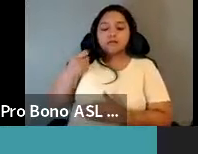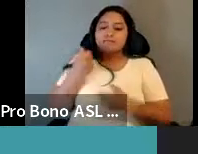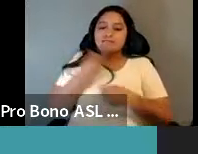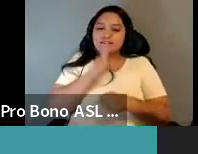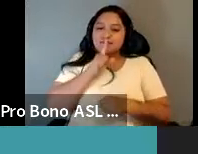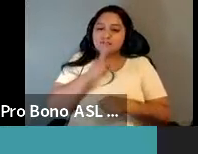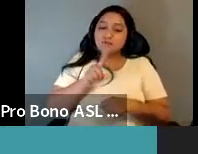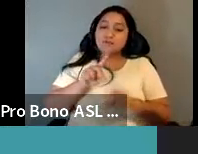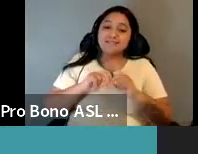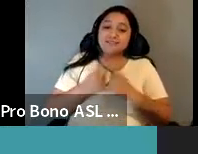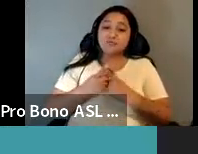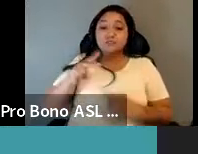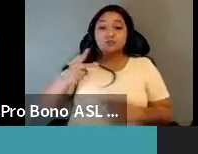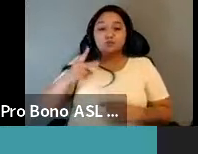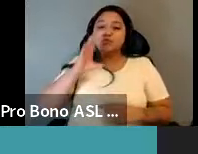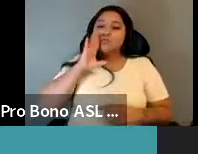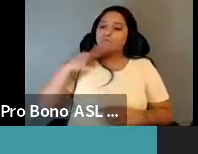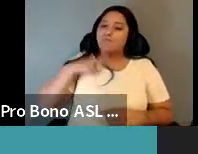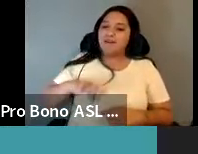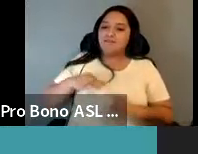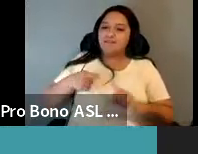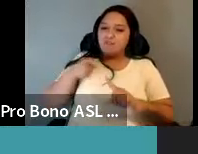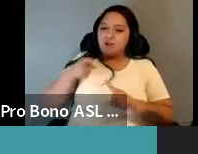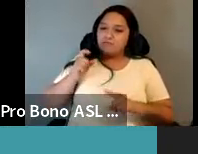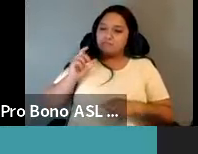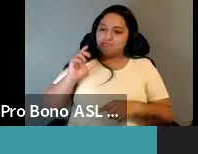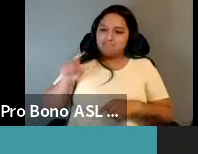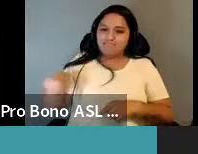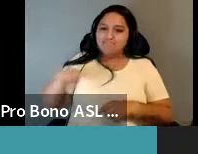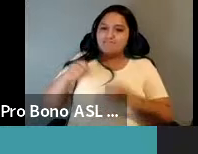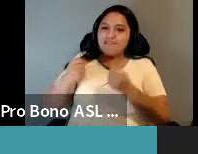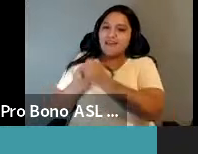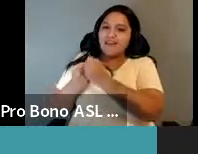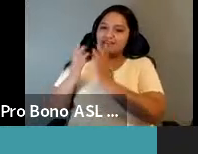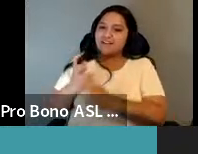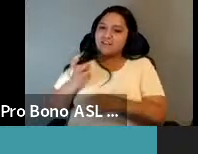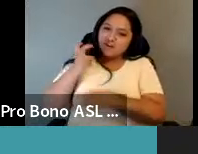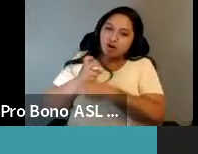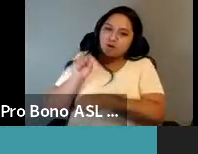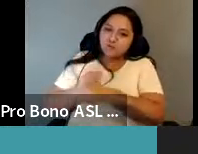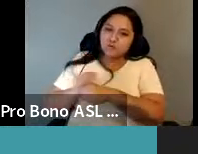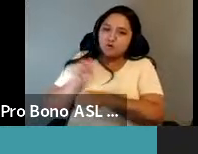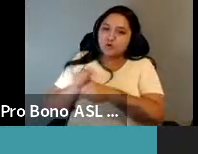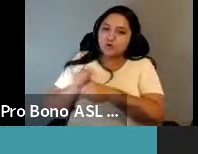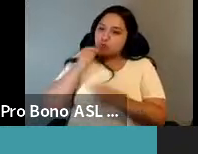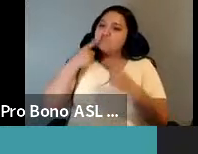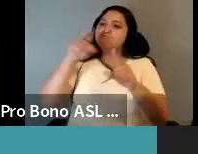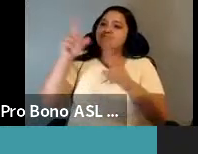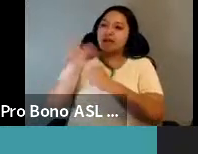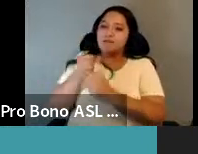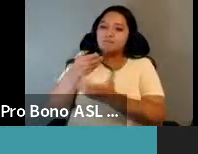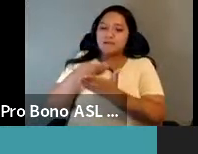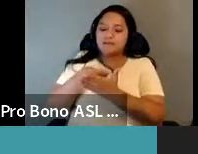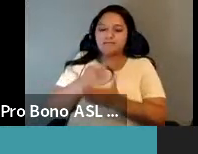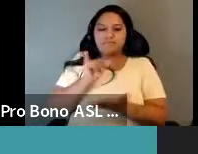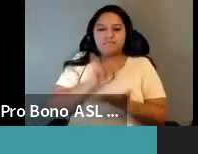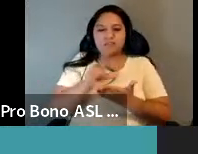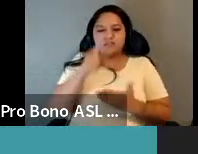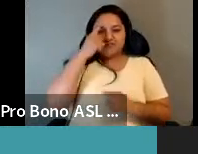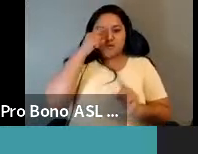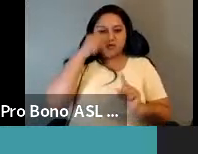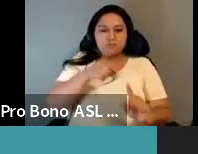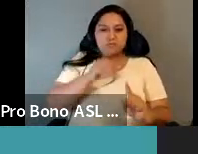will benefit from the hard work of the advocates who made this possible. So that's it for the OGP. Our second